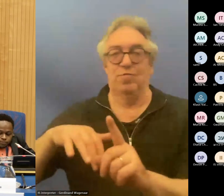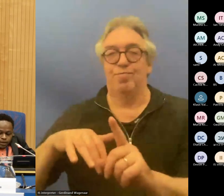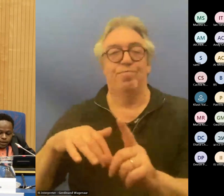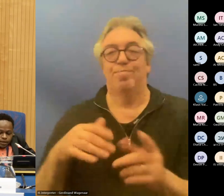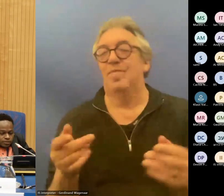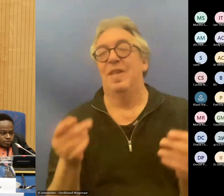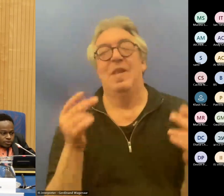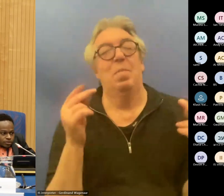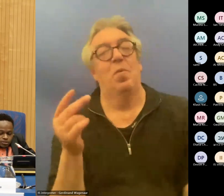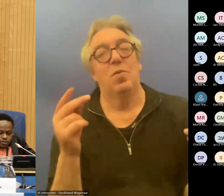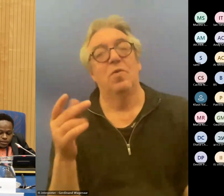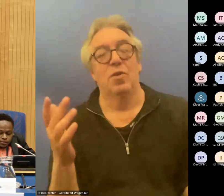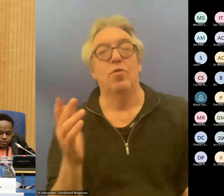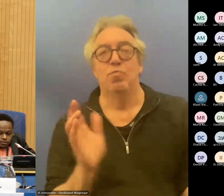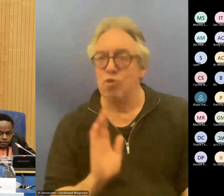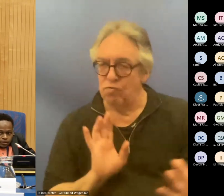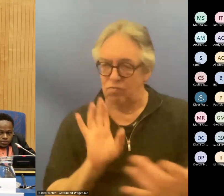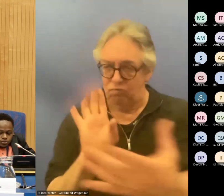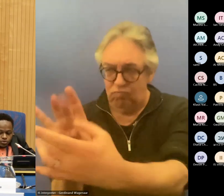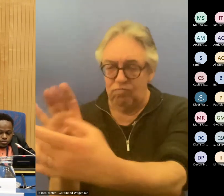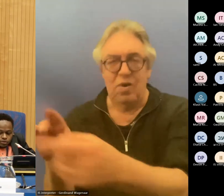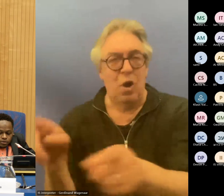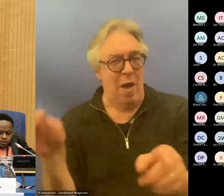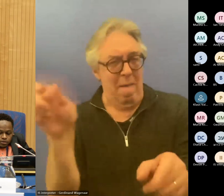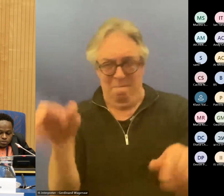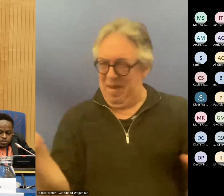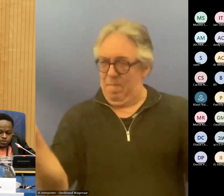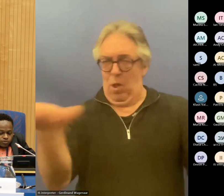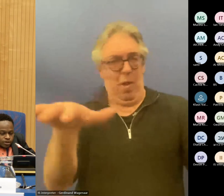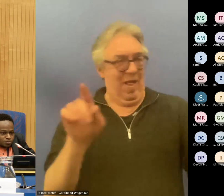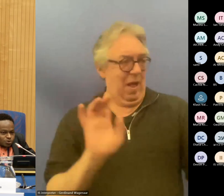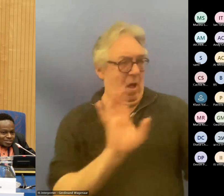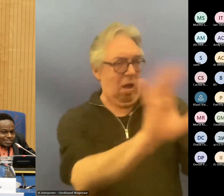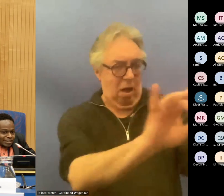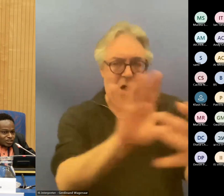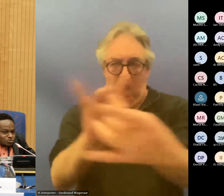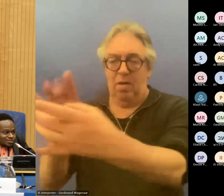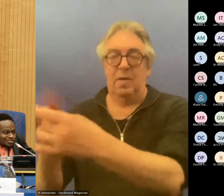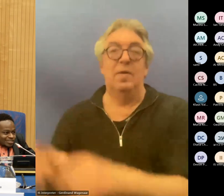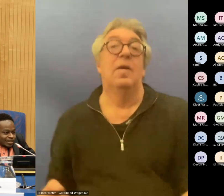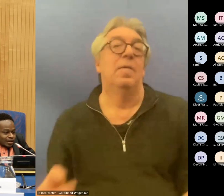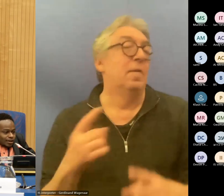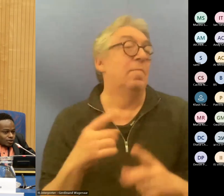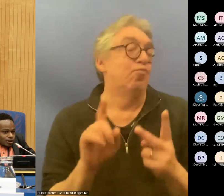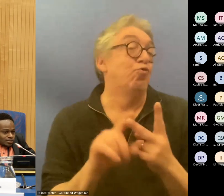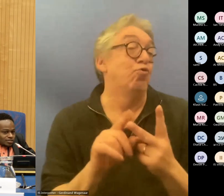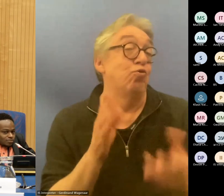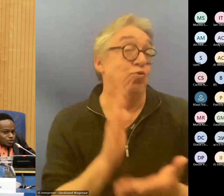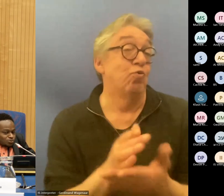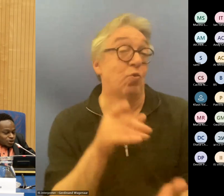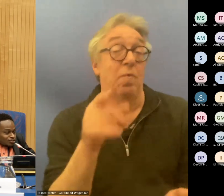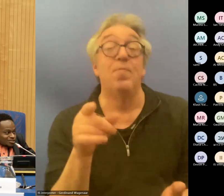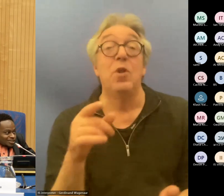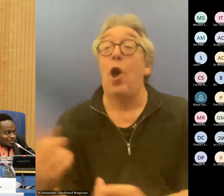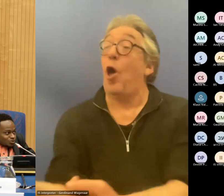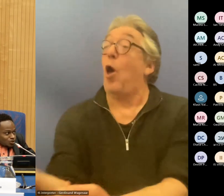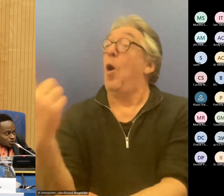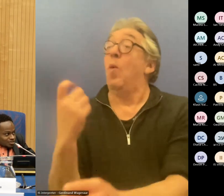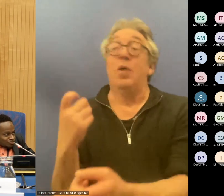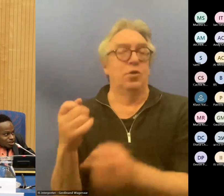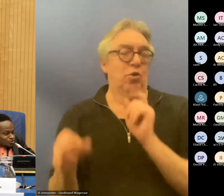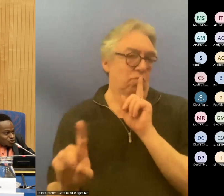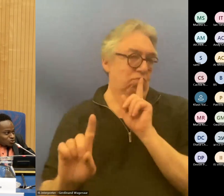using, and it's great to see that, you know, speed of response and engagement is something you